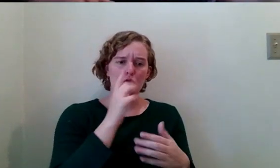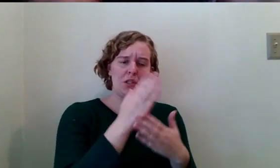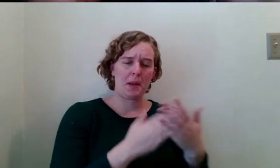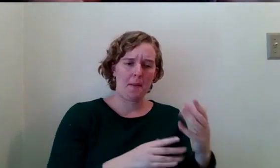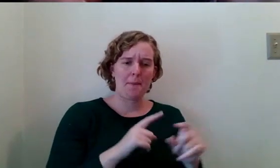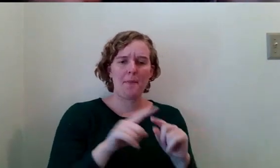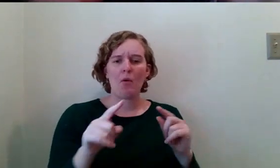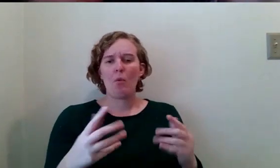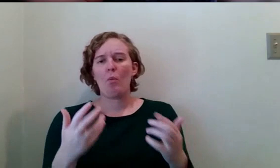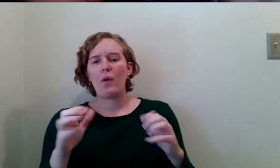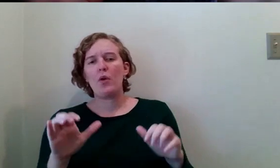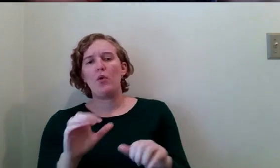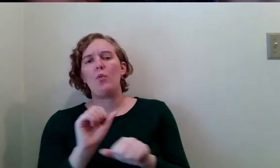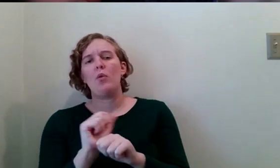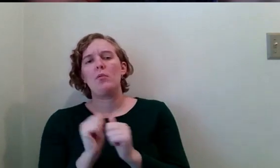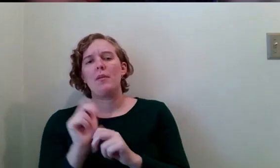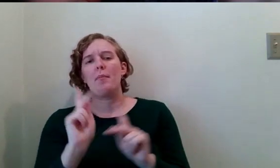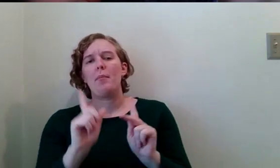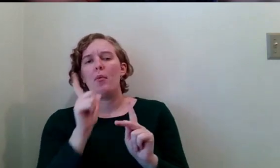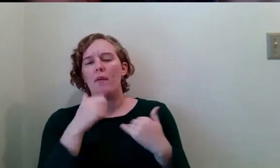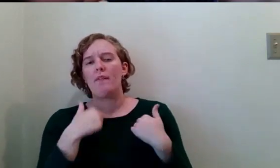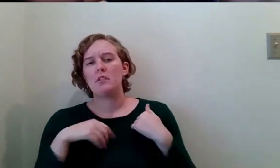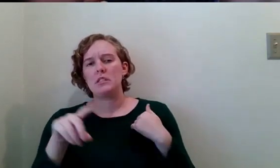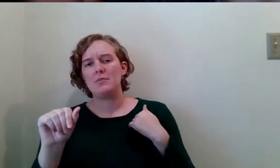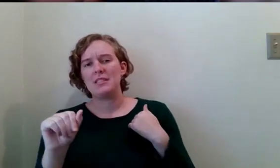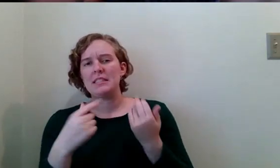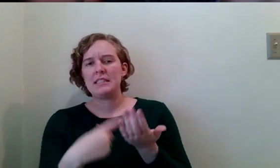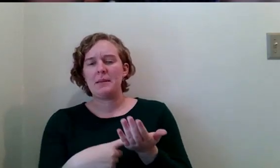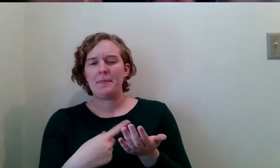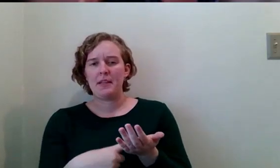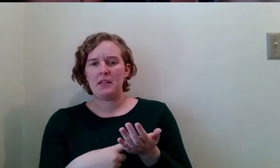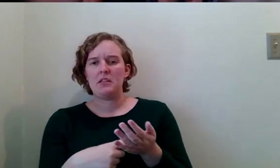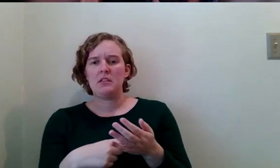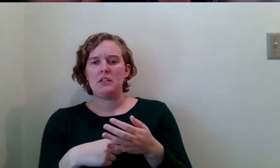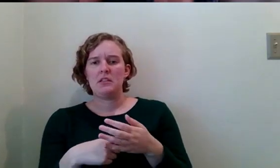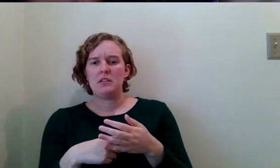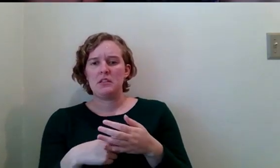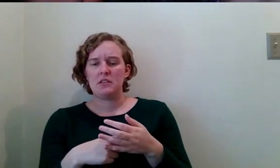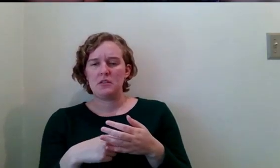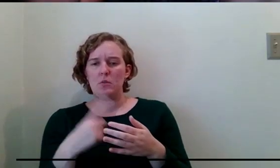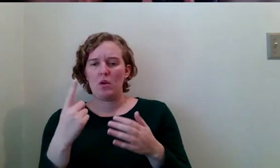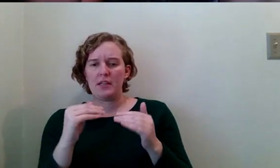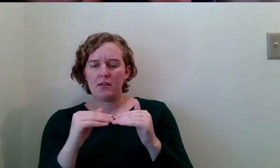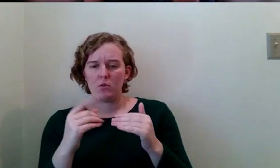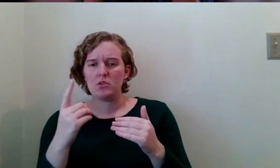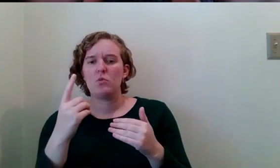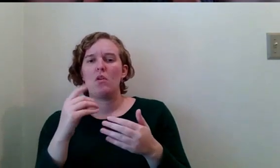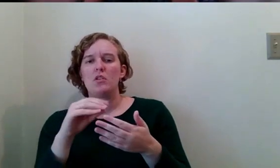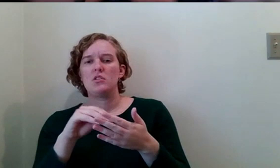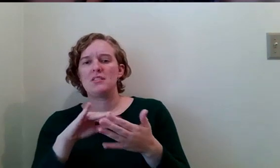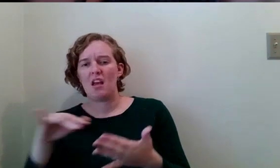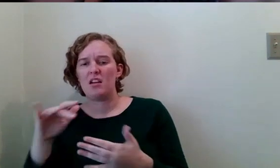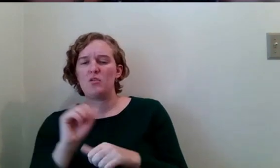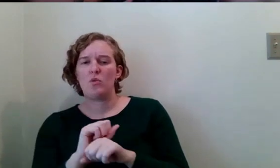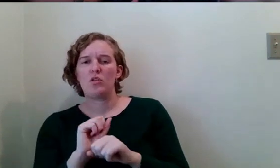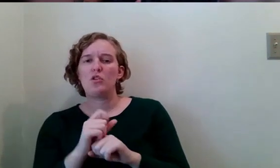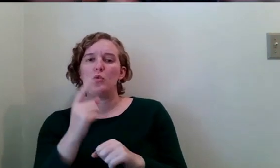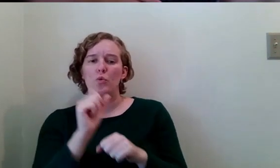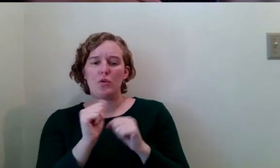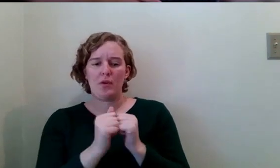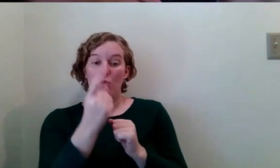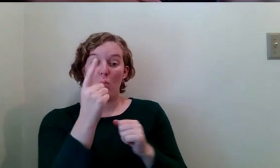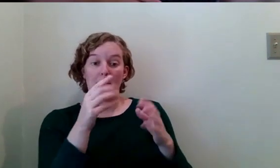to do work with people with disabilities, sometimes N=1 studies are really appropriate, where you work with one individual or one person,